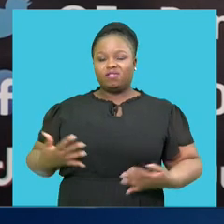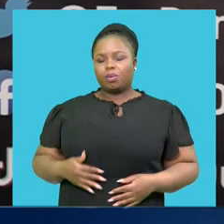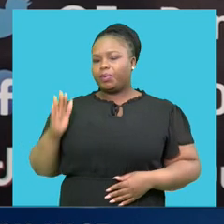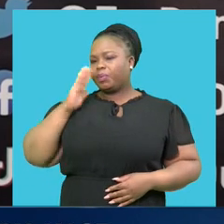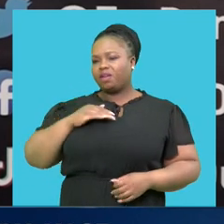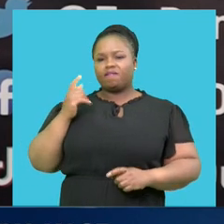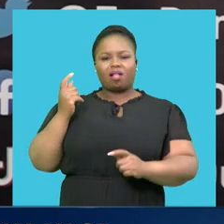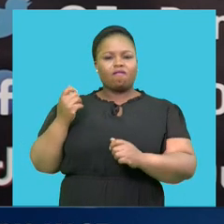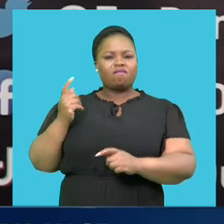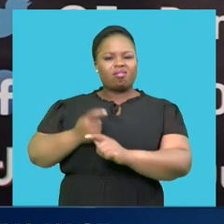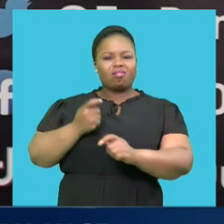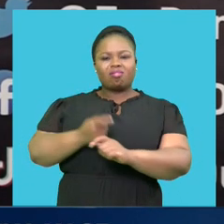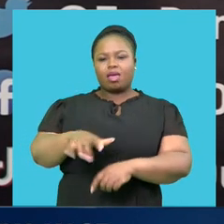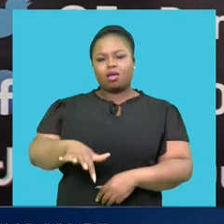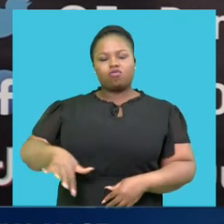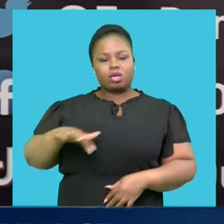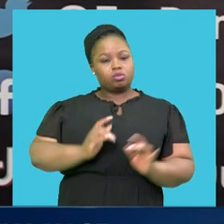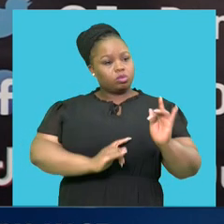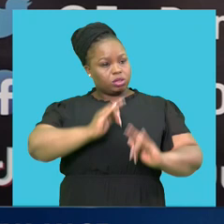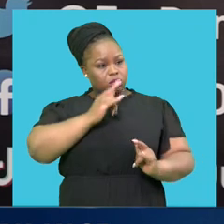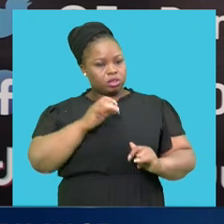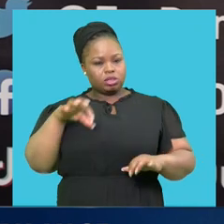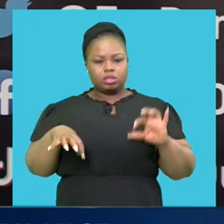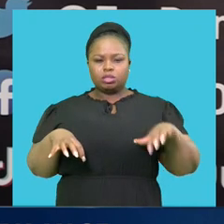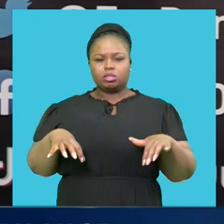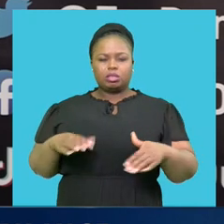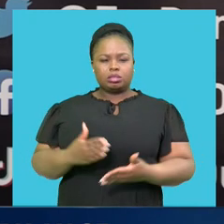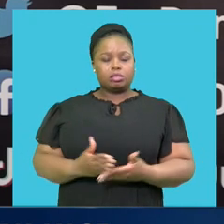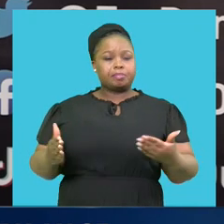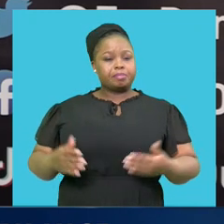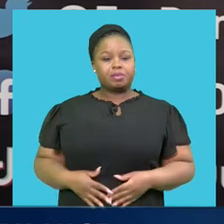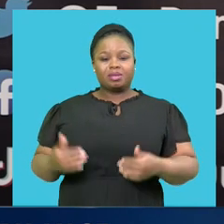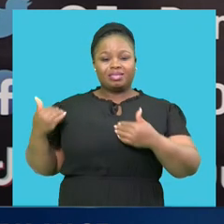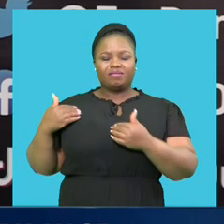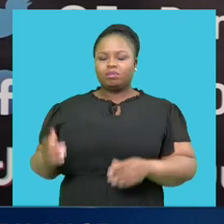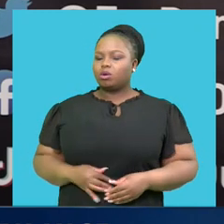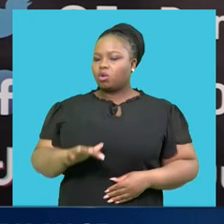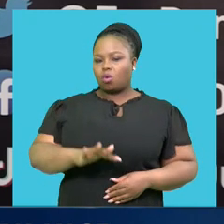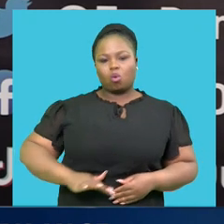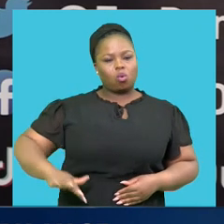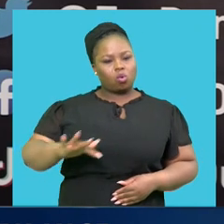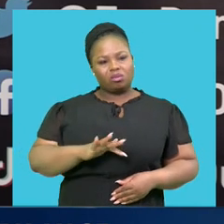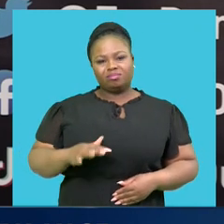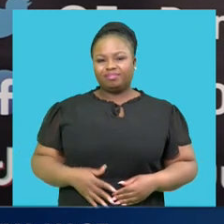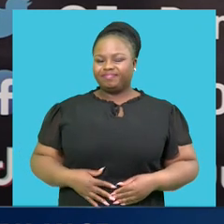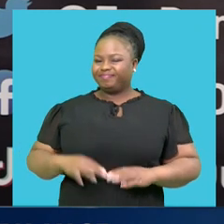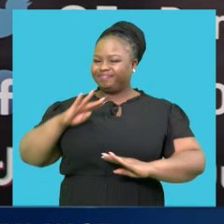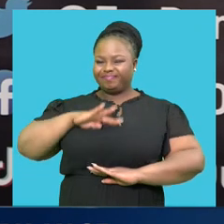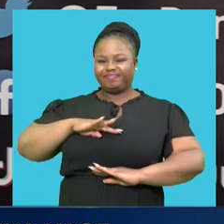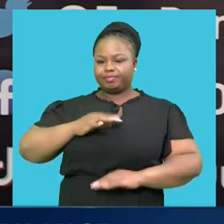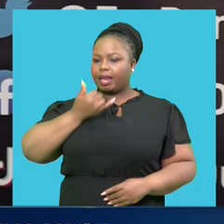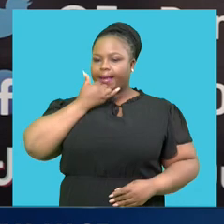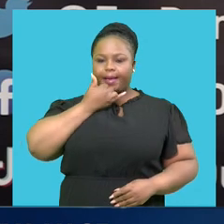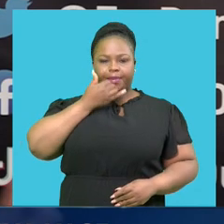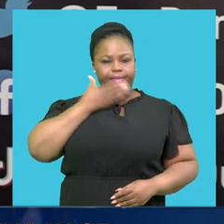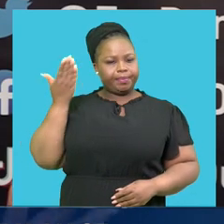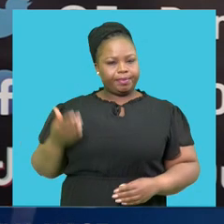areas in the city to the most suburban areas of the city with high walls and security, everybody has a sense of discontent across the